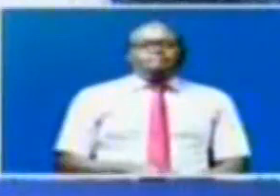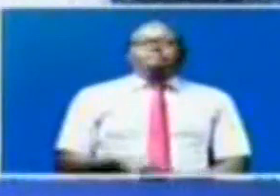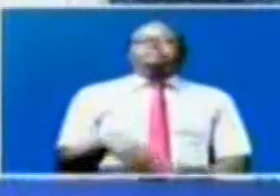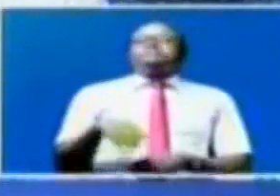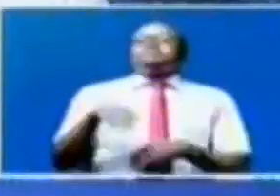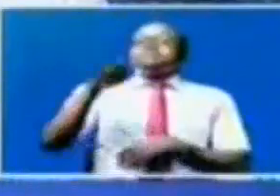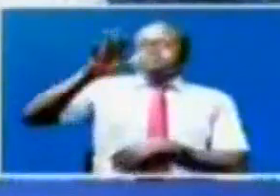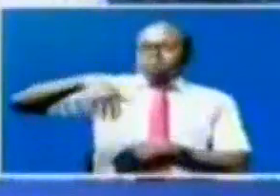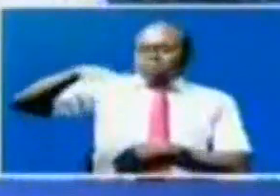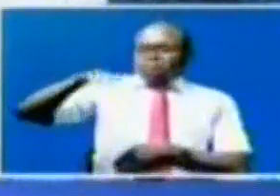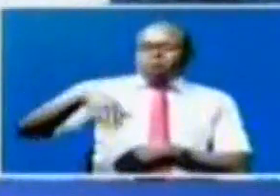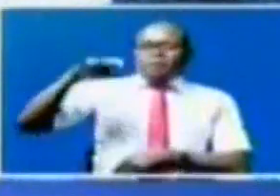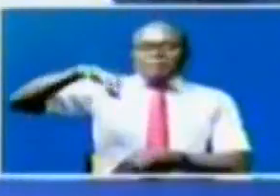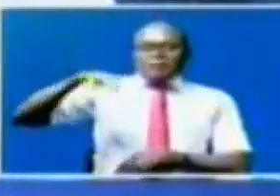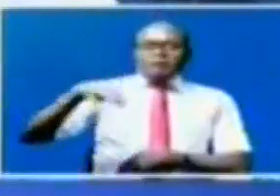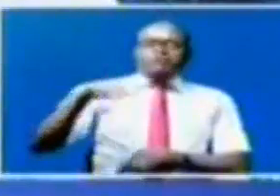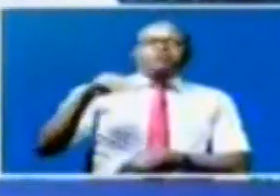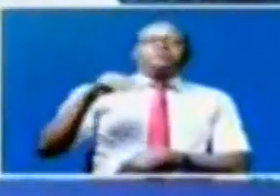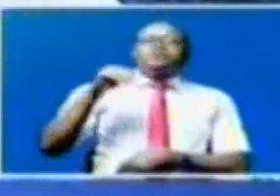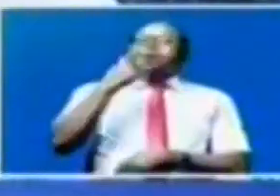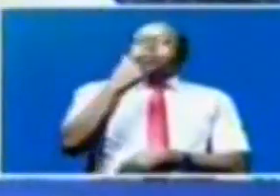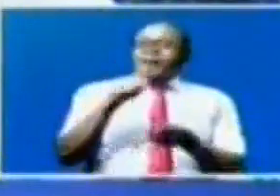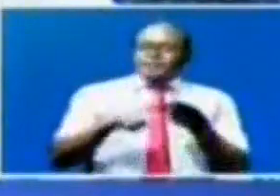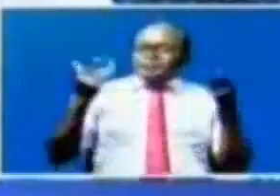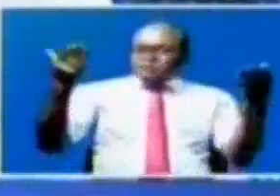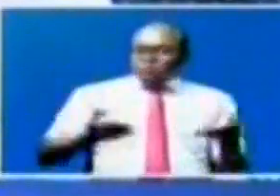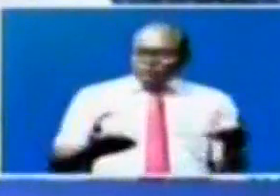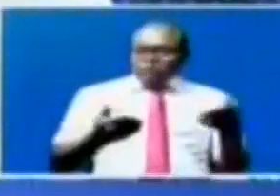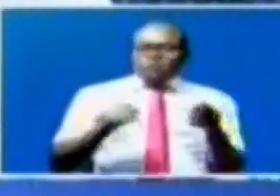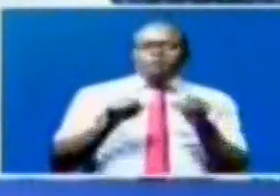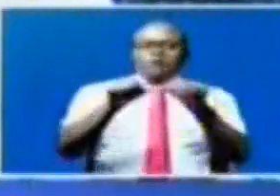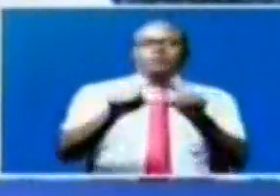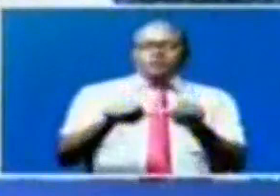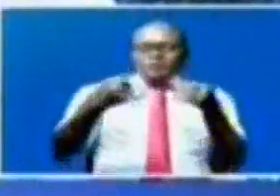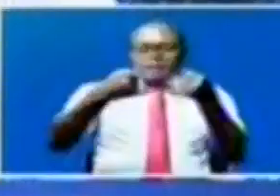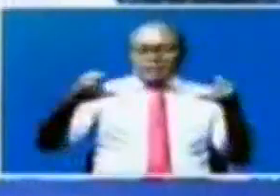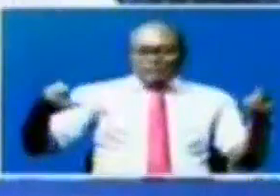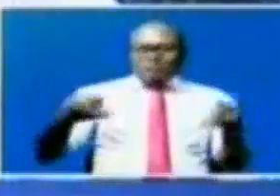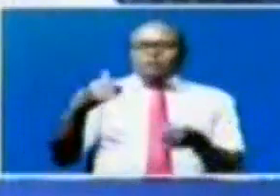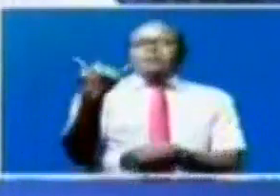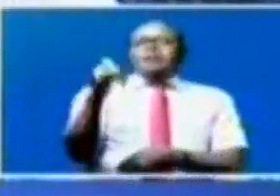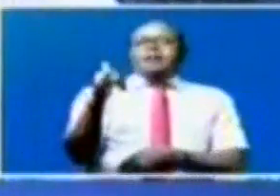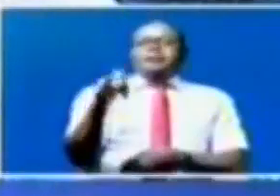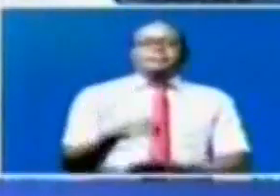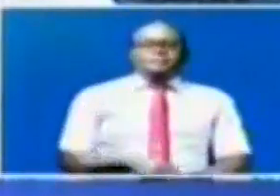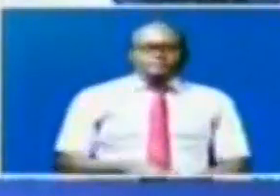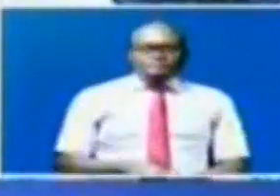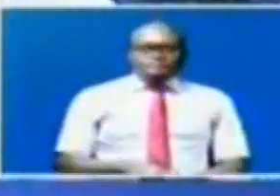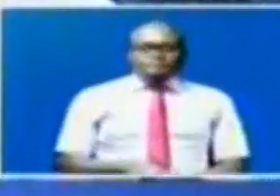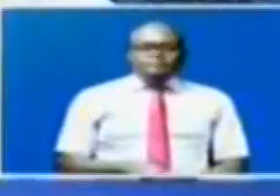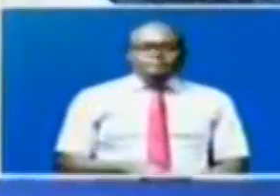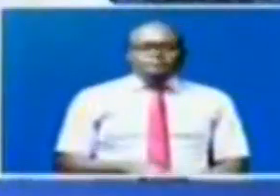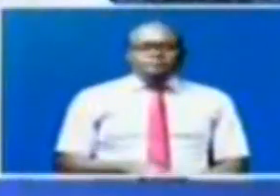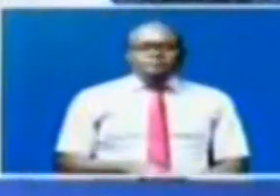painting PSV vehicles white, introduction of continuous yellow line instead of a broken one on